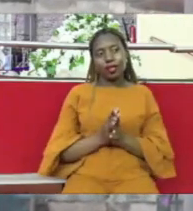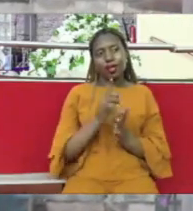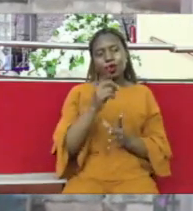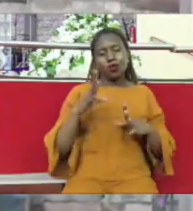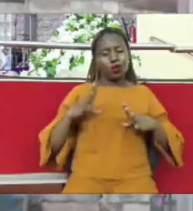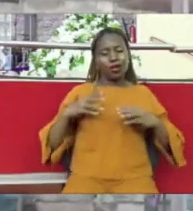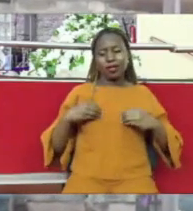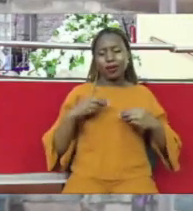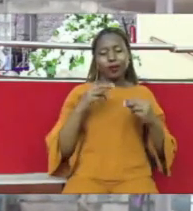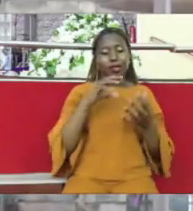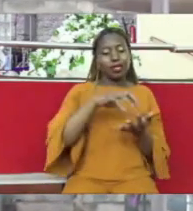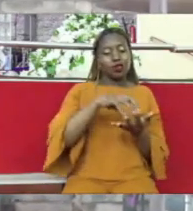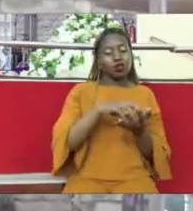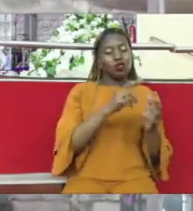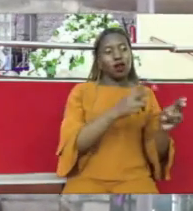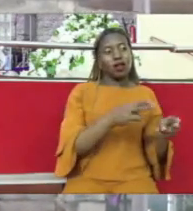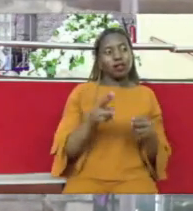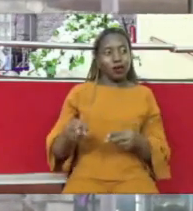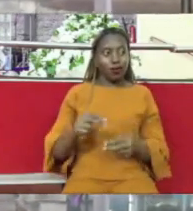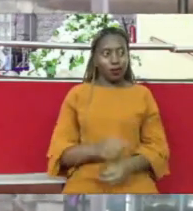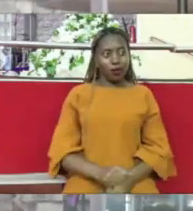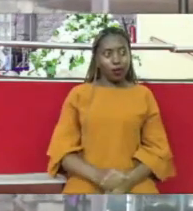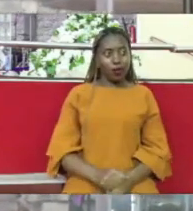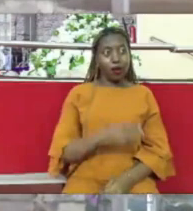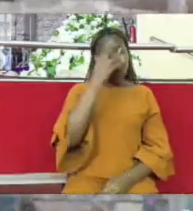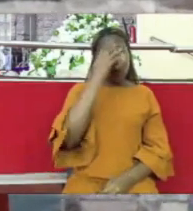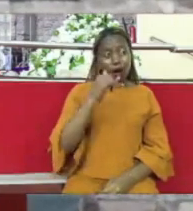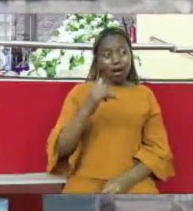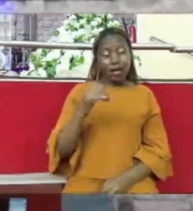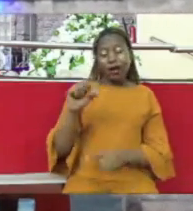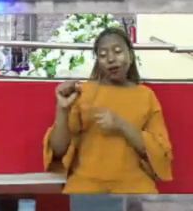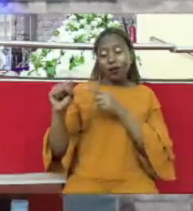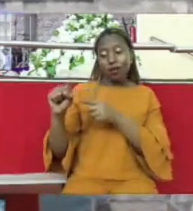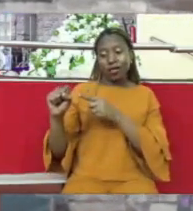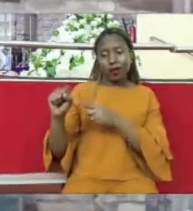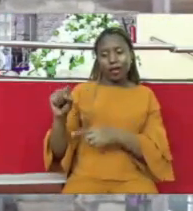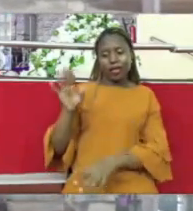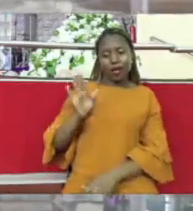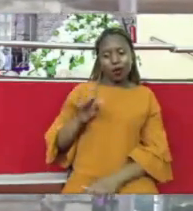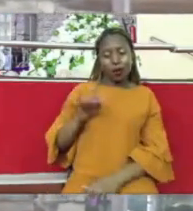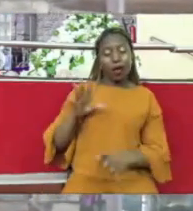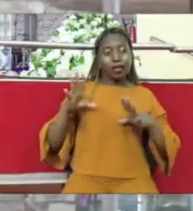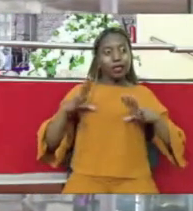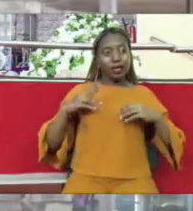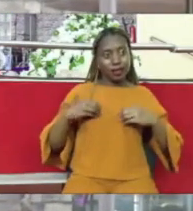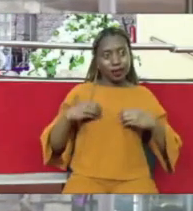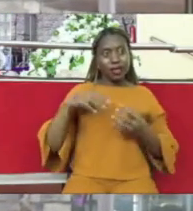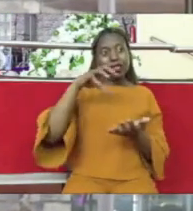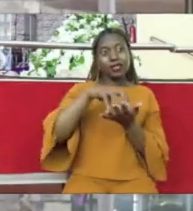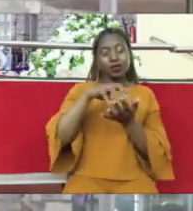Unaanza kukubali hali kama ni kawaida. Because for the Samaritan woman, she accepted the situation as normal. Kwa sababu kwa yule